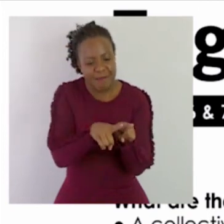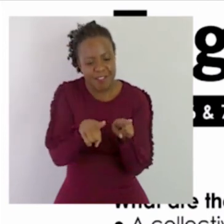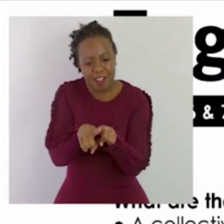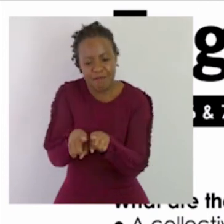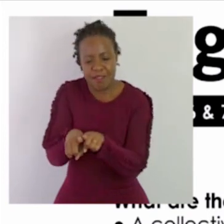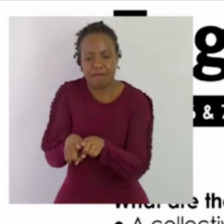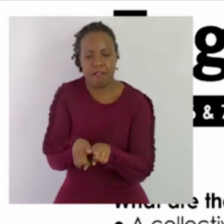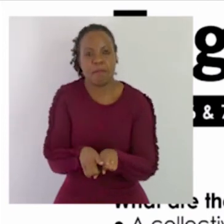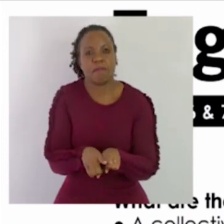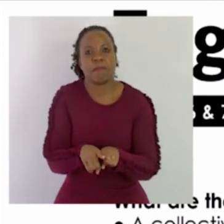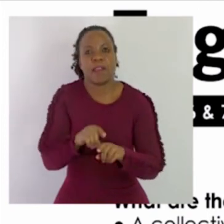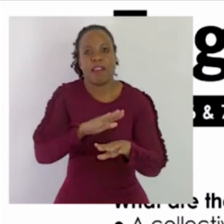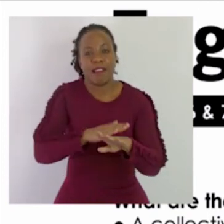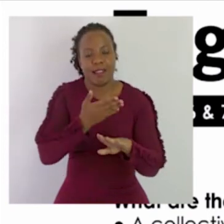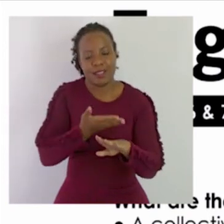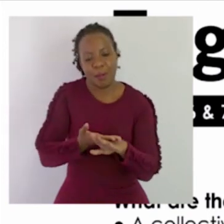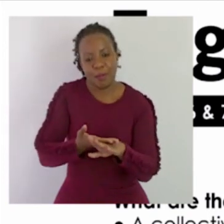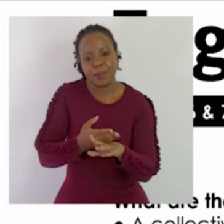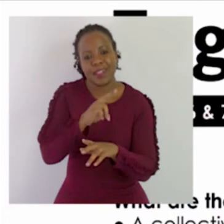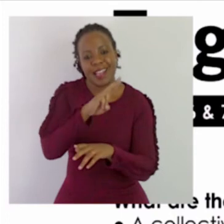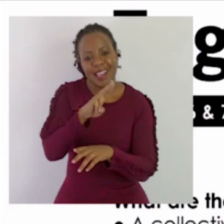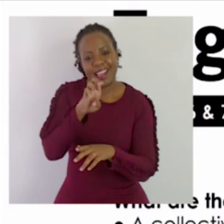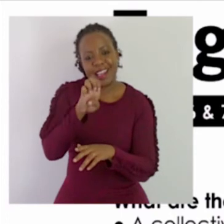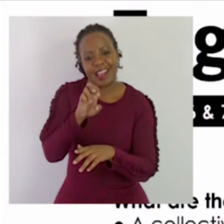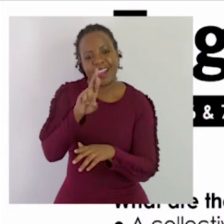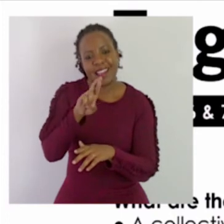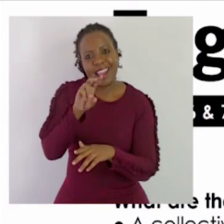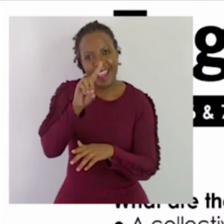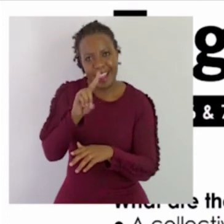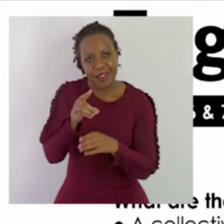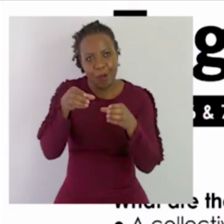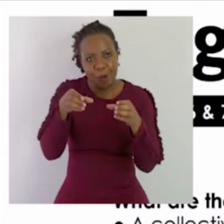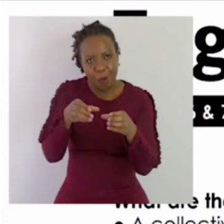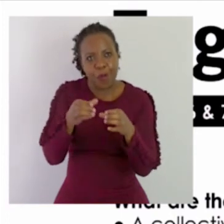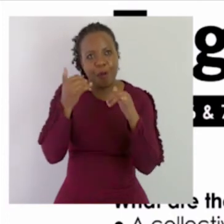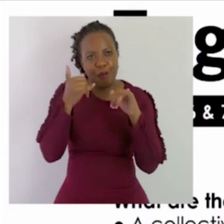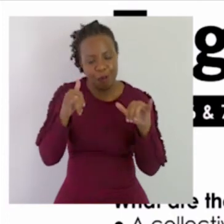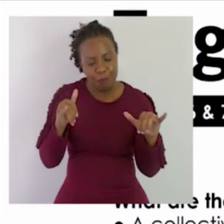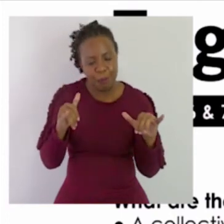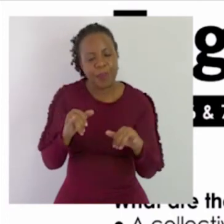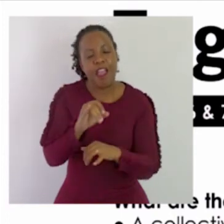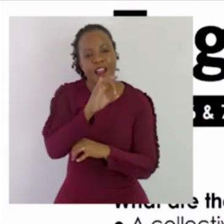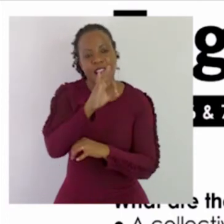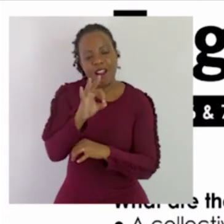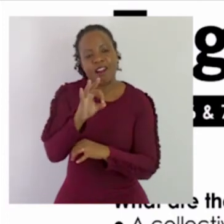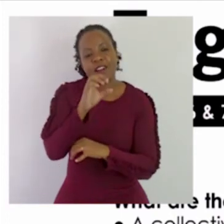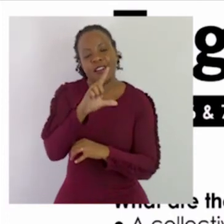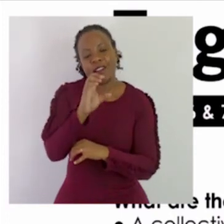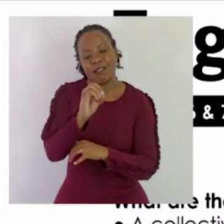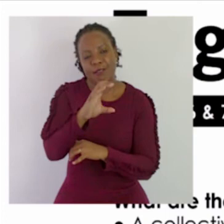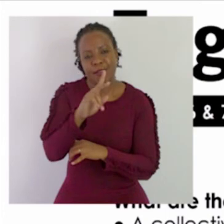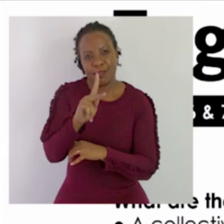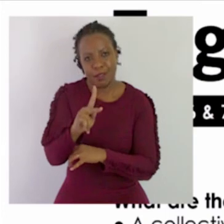E.g., a herd of cattle, a flock of sheep, a bouquet of flowers.